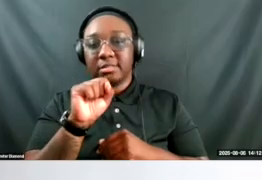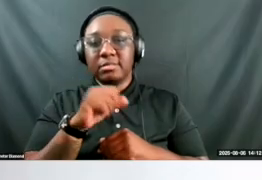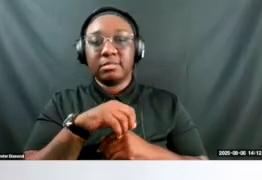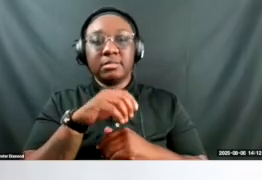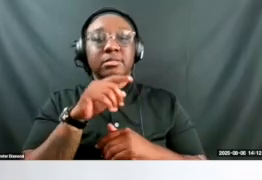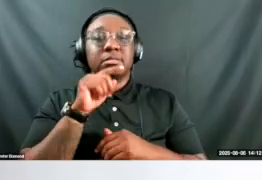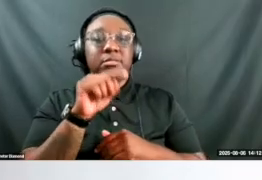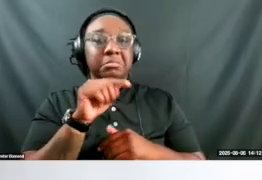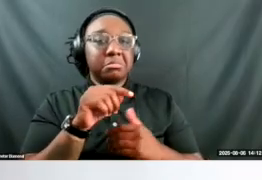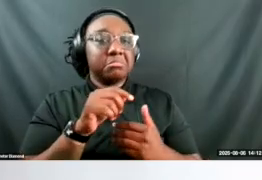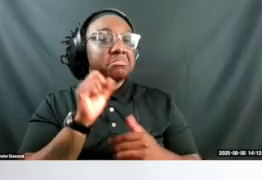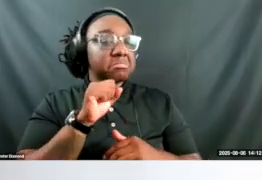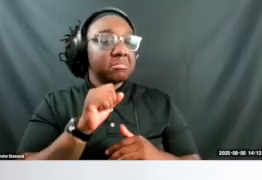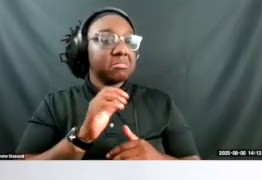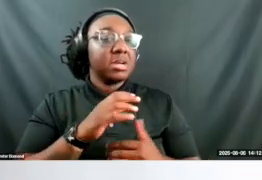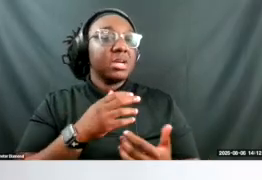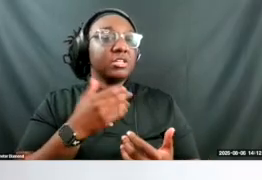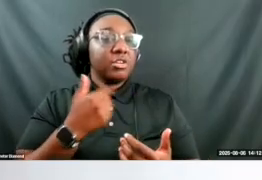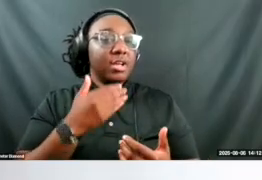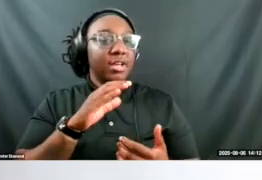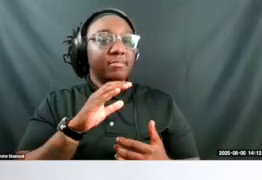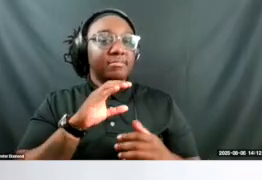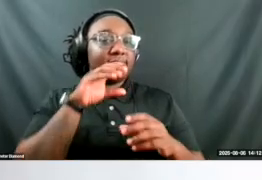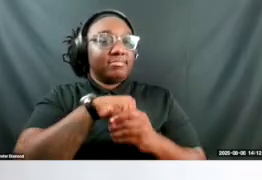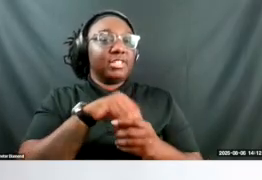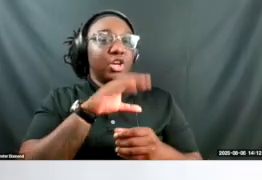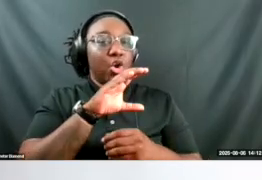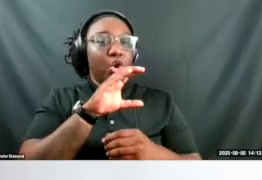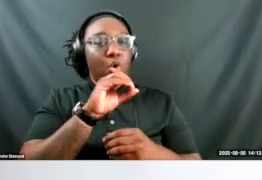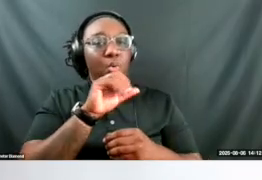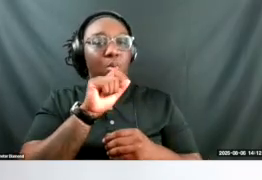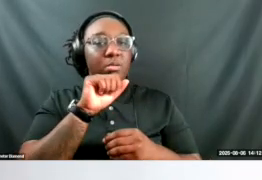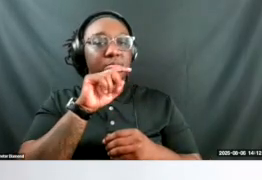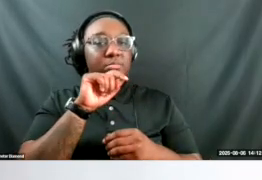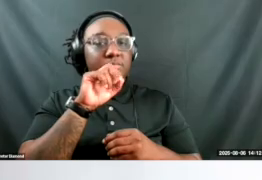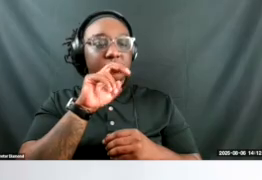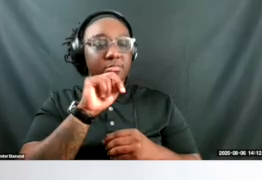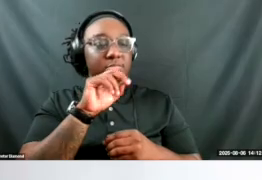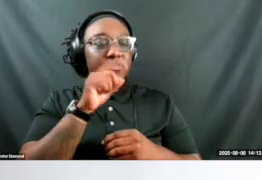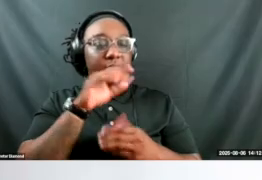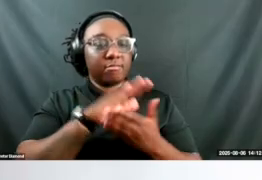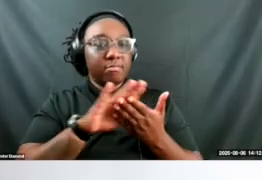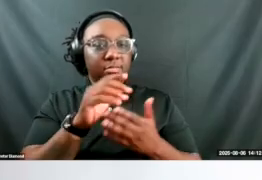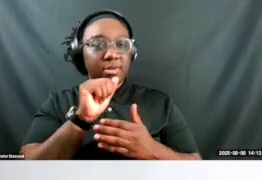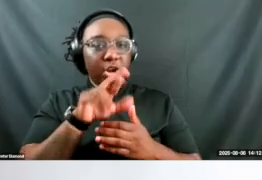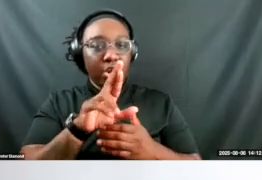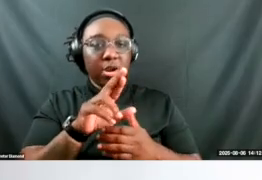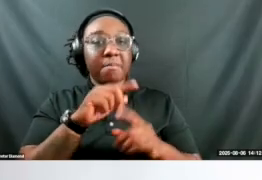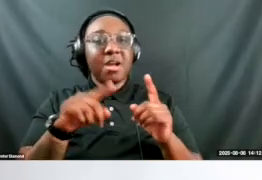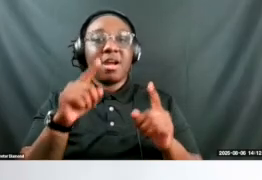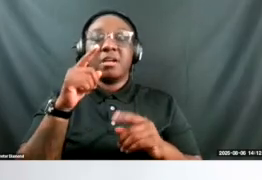question might be a little more complicated to answer, but for those that have been around for a while may remember back